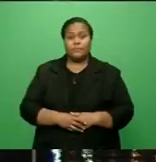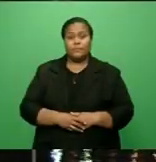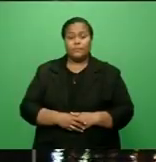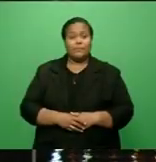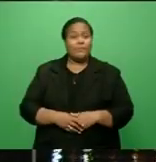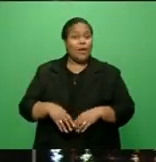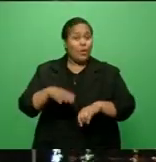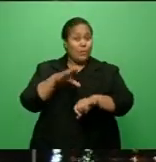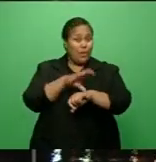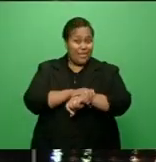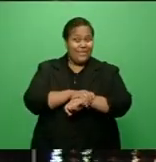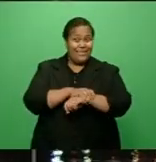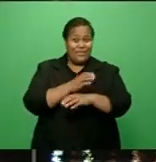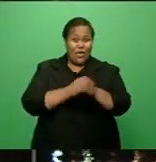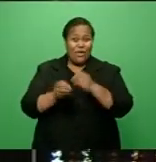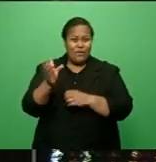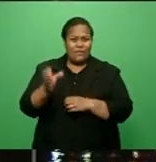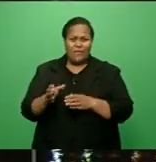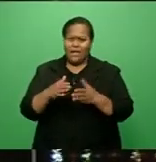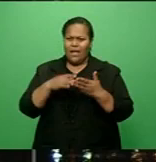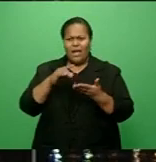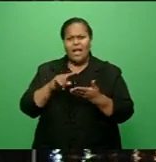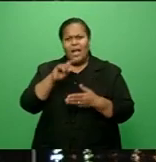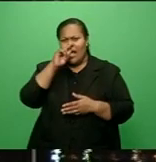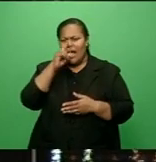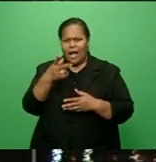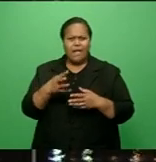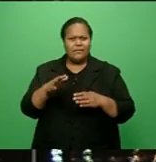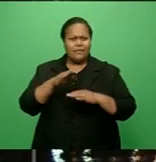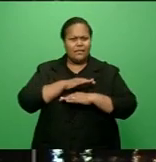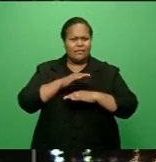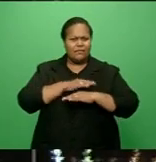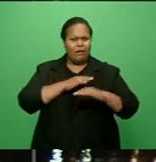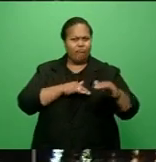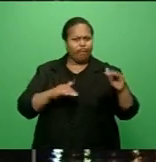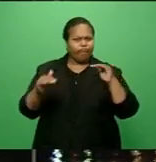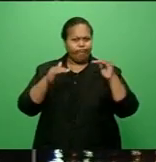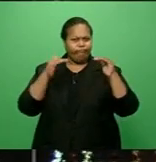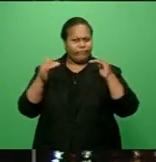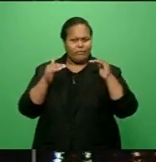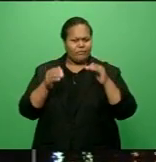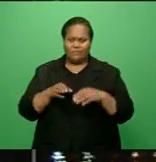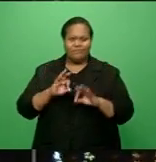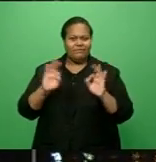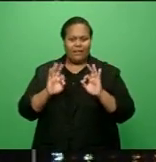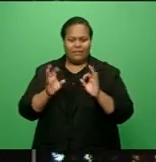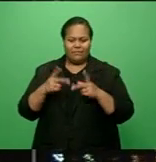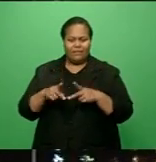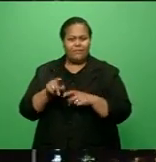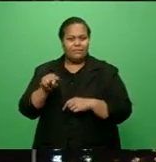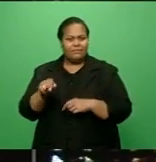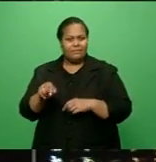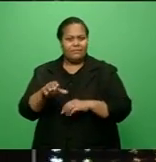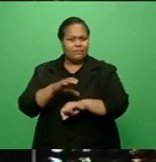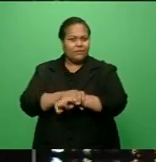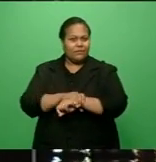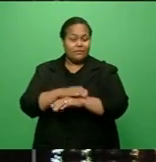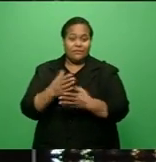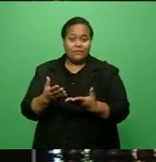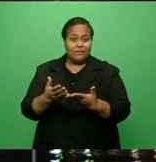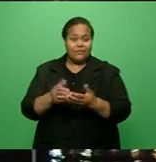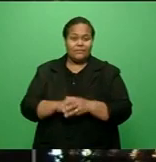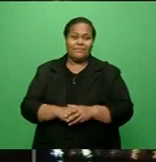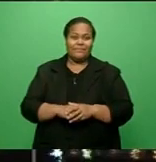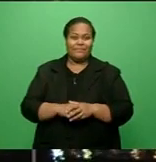Police officers who cannot meet service delivery standards do not have a place in the force. This was the statement by Acting Police Commissioner